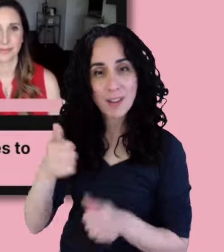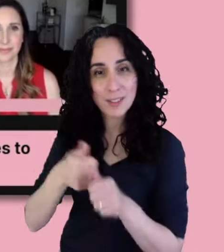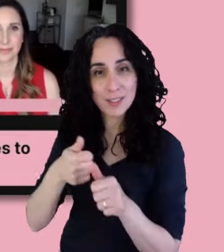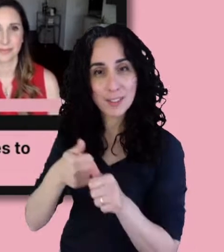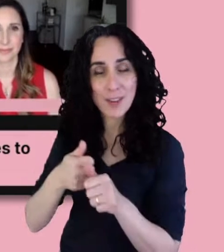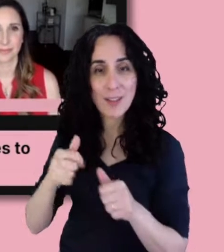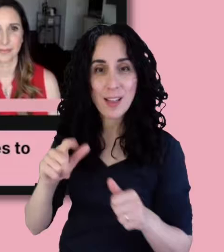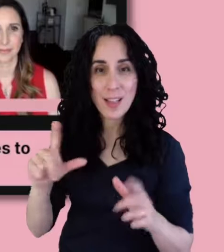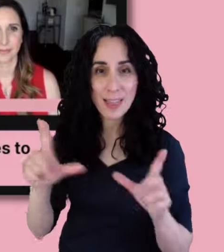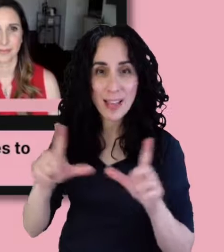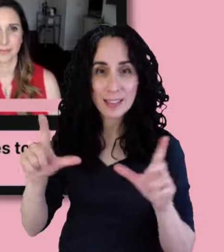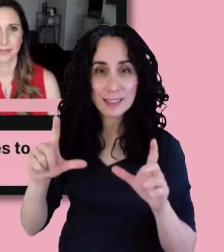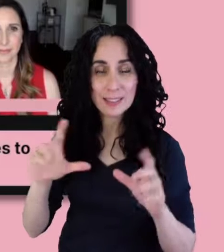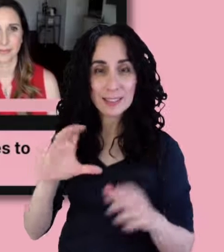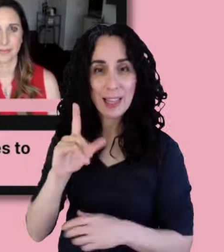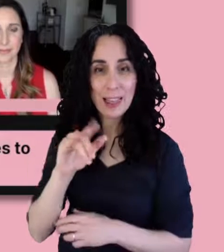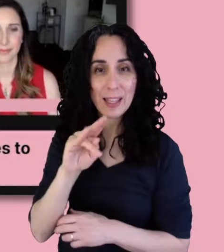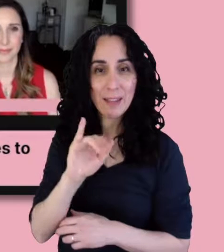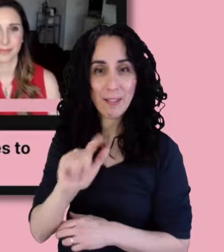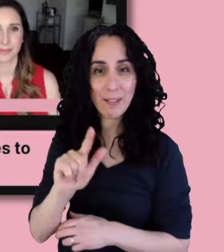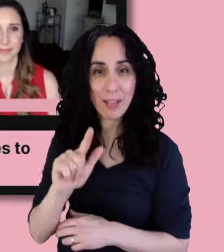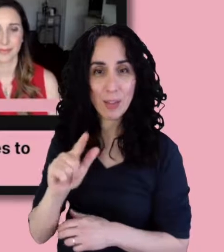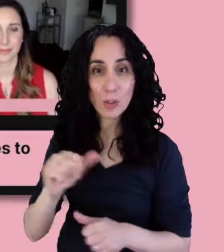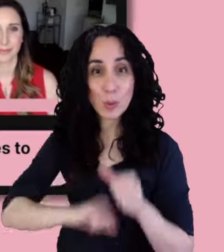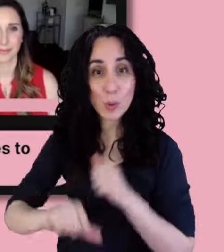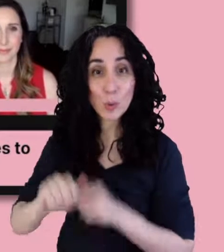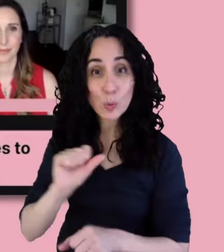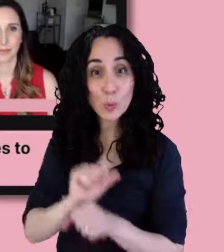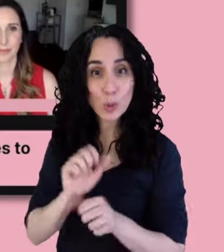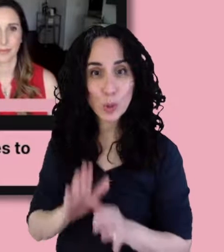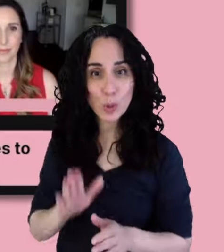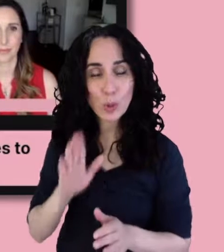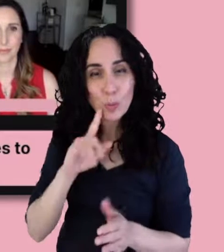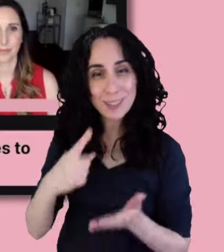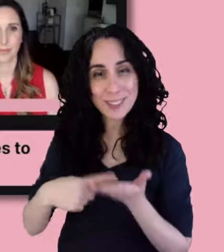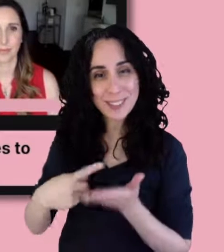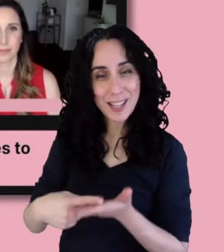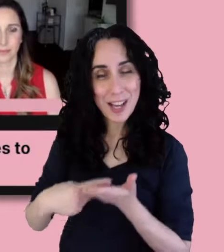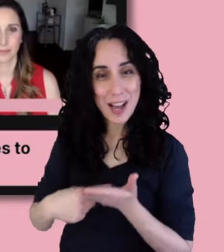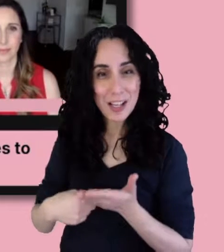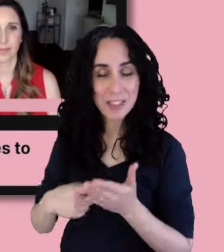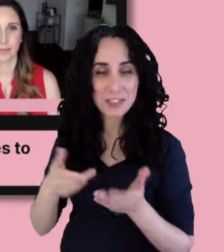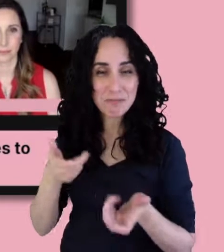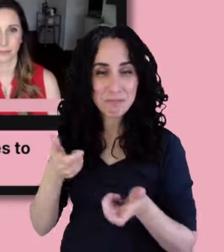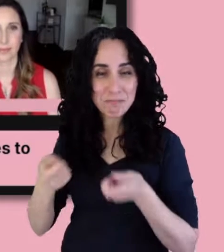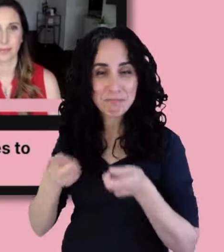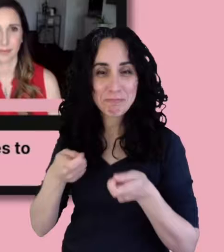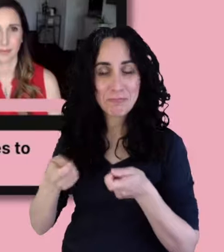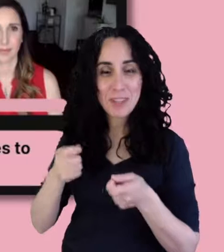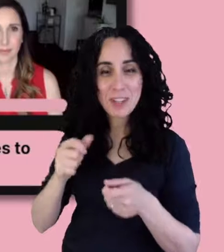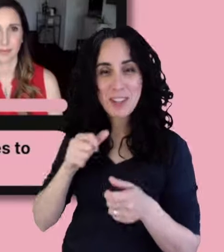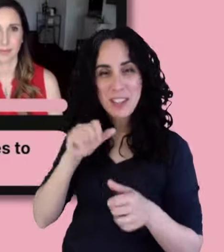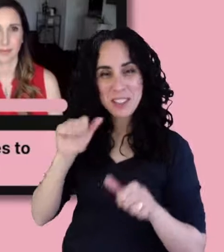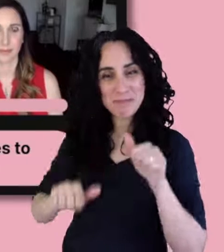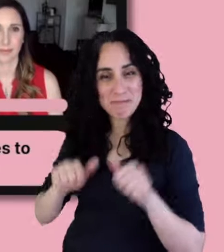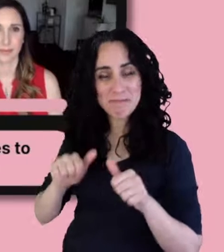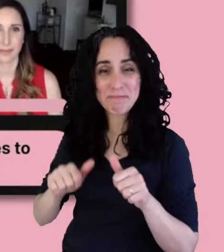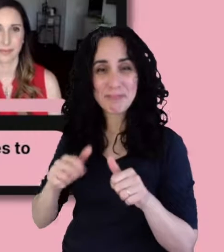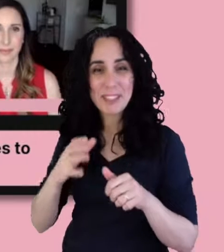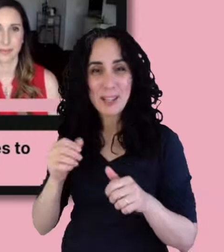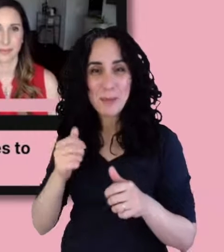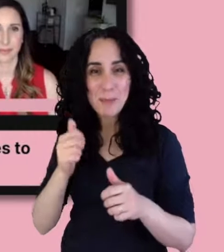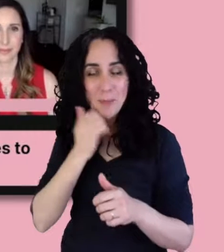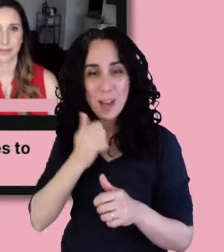clinical social worker who will be talking to us about navigating the uncertain and practical approaches to